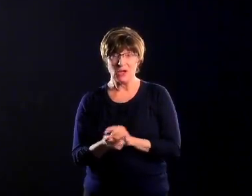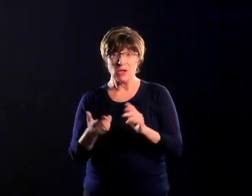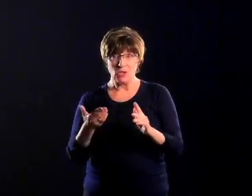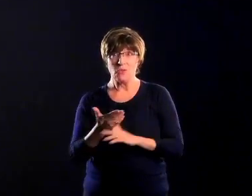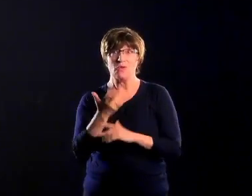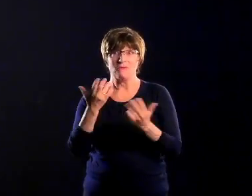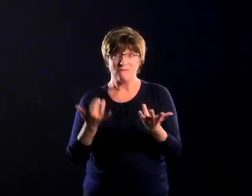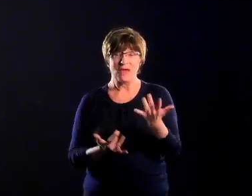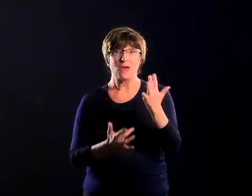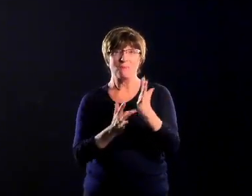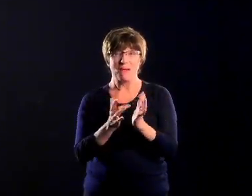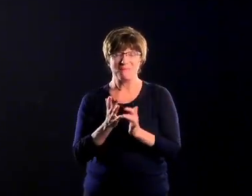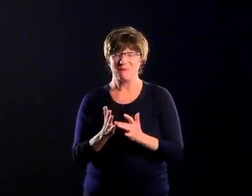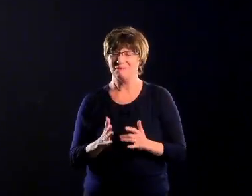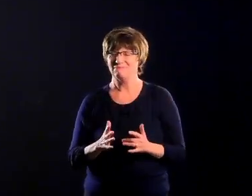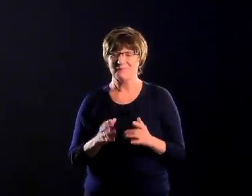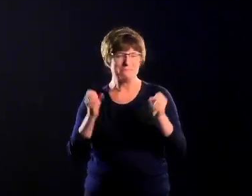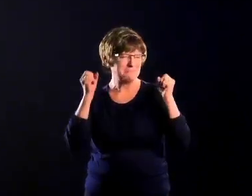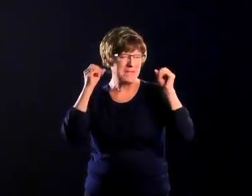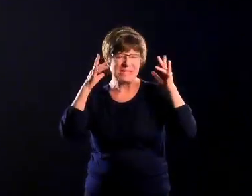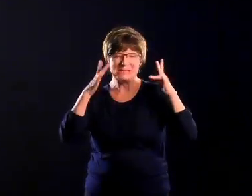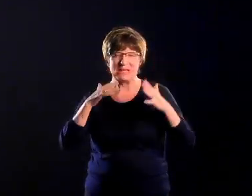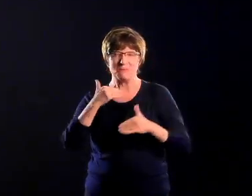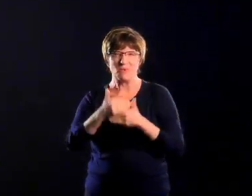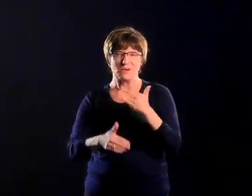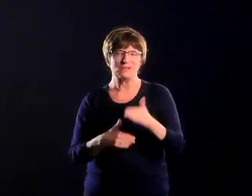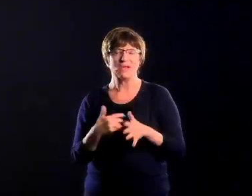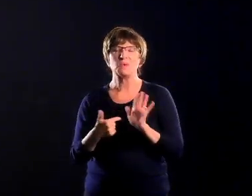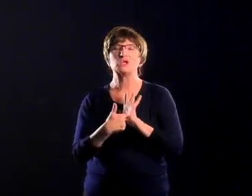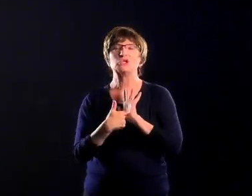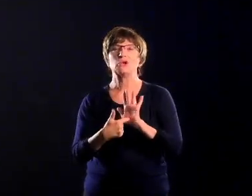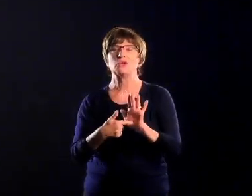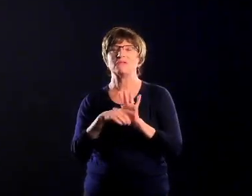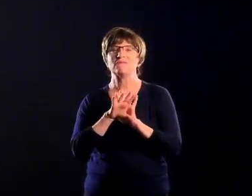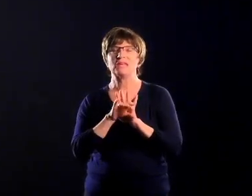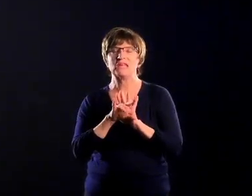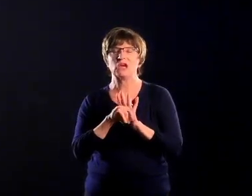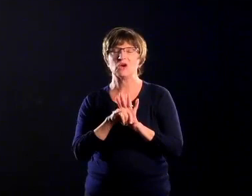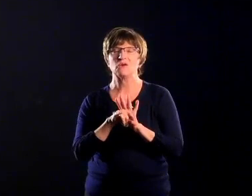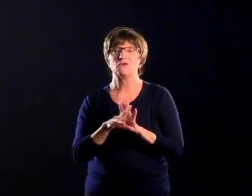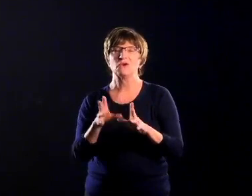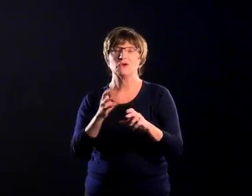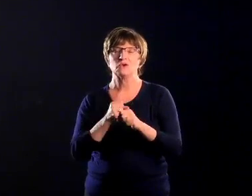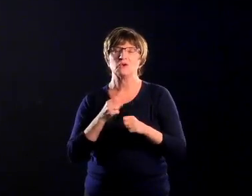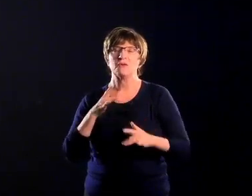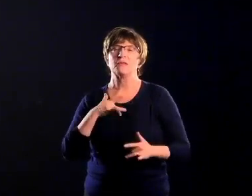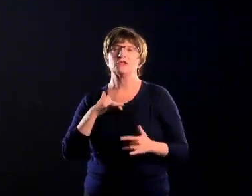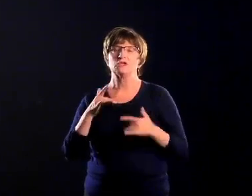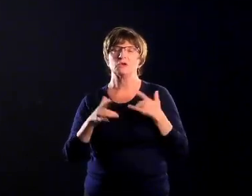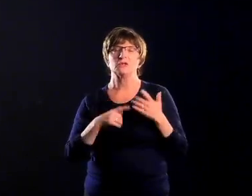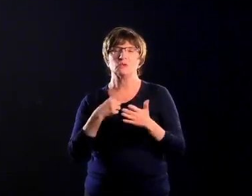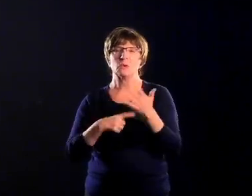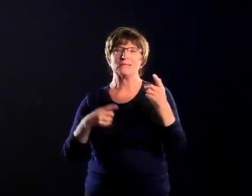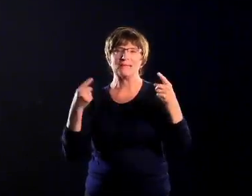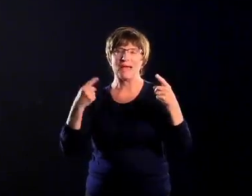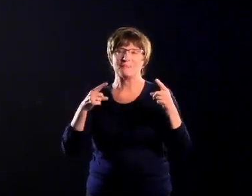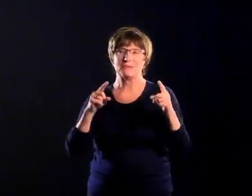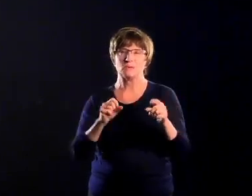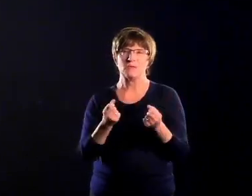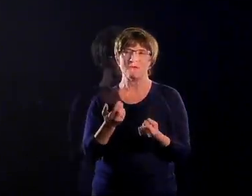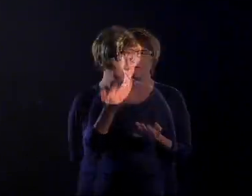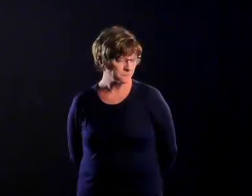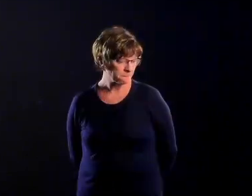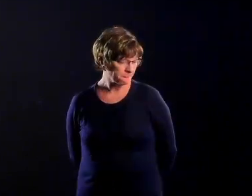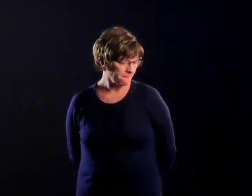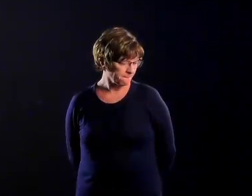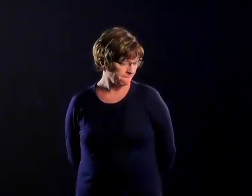Fire Bible amazing process. I'd like to show you this video for you to receive the joy of what's going on with Fire Bible. Take a